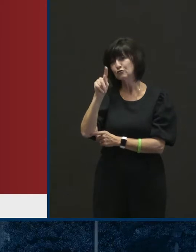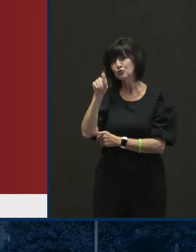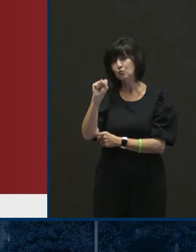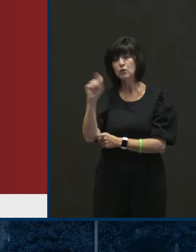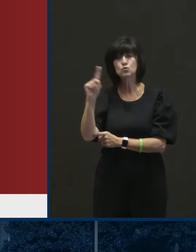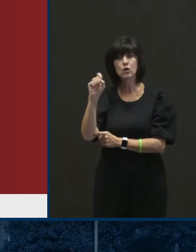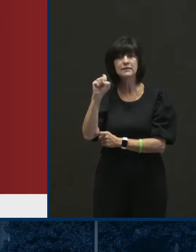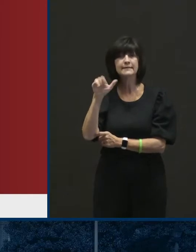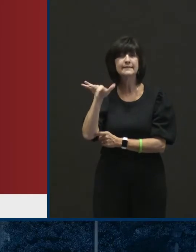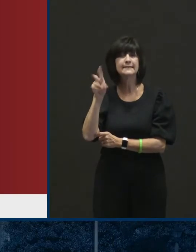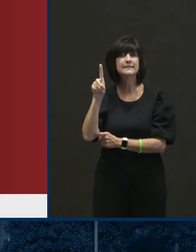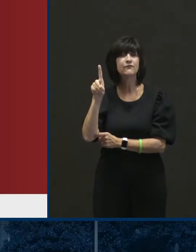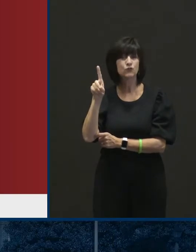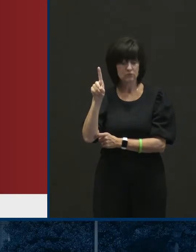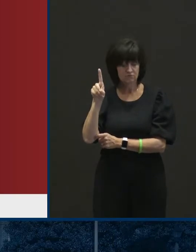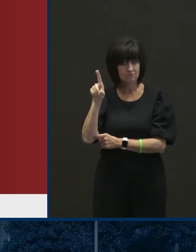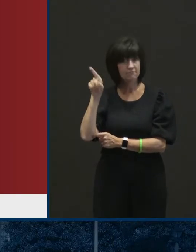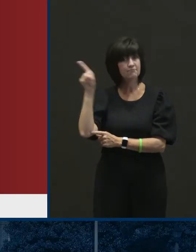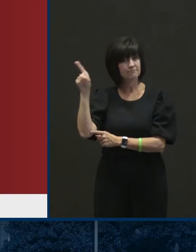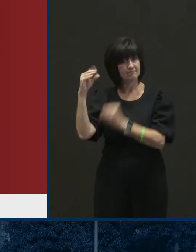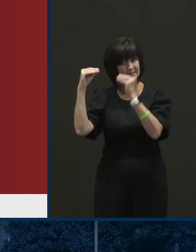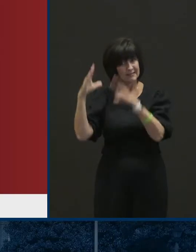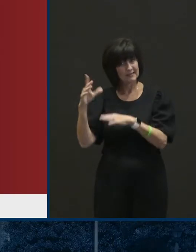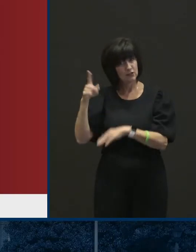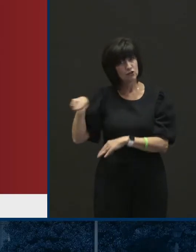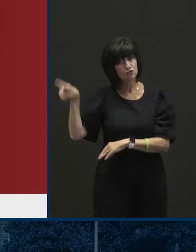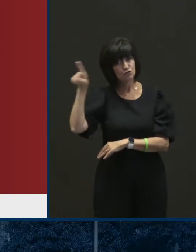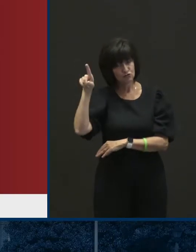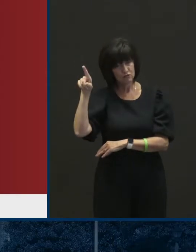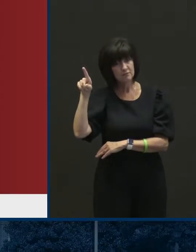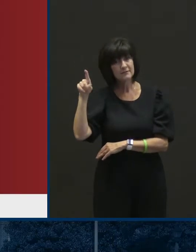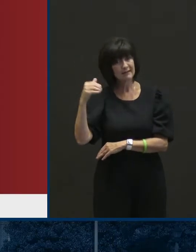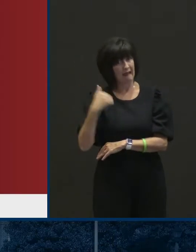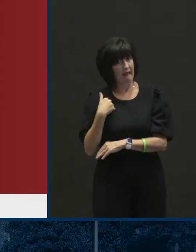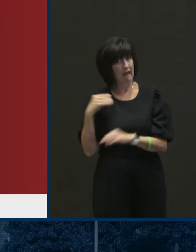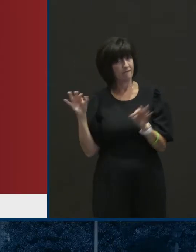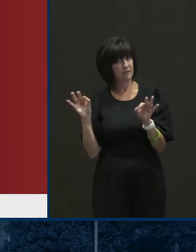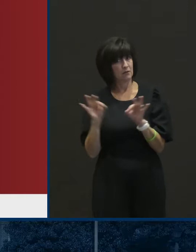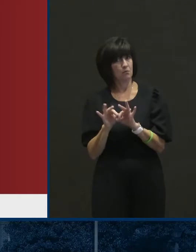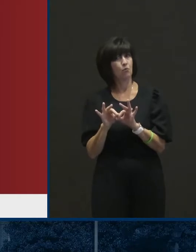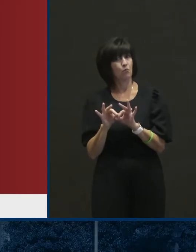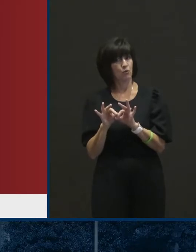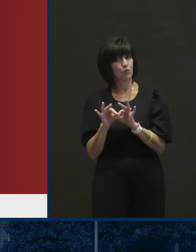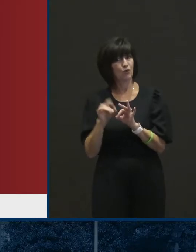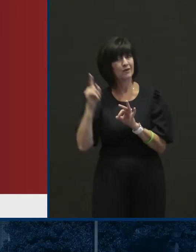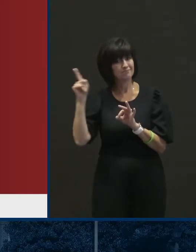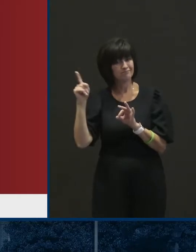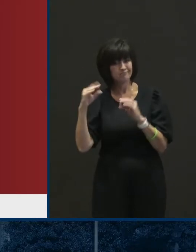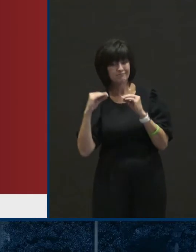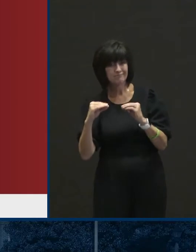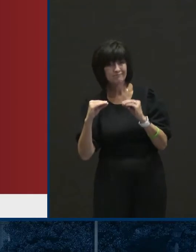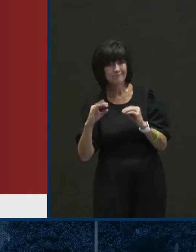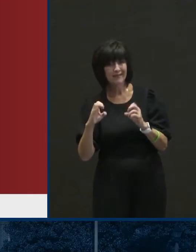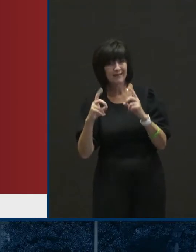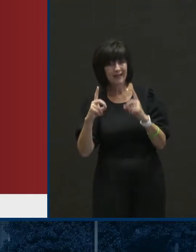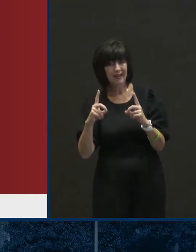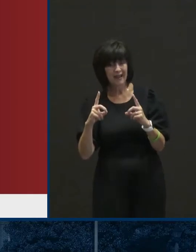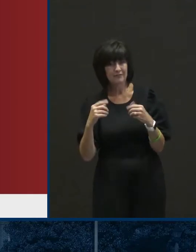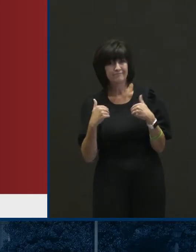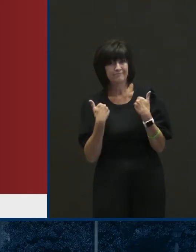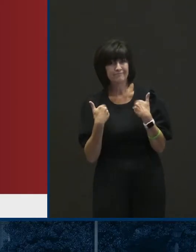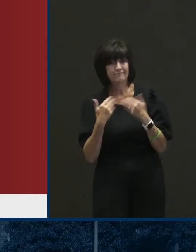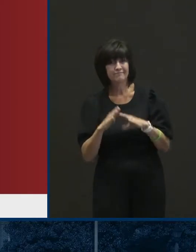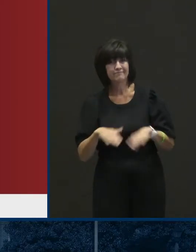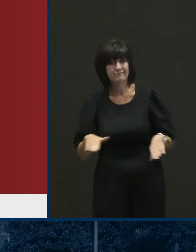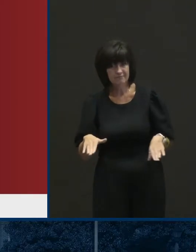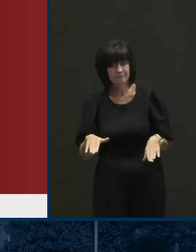interestingly, those teachers there have an important role in the education of the school-age children who are there